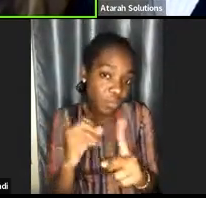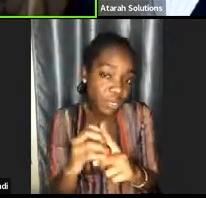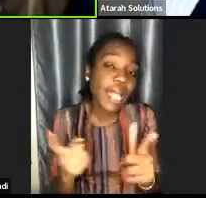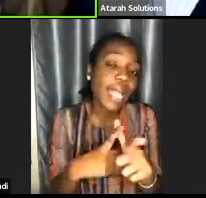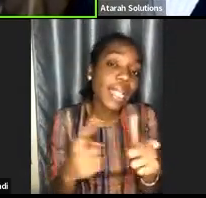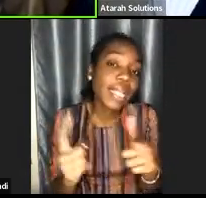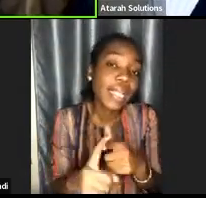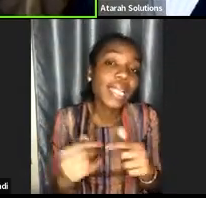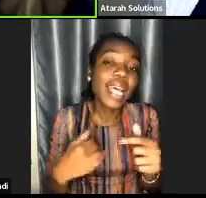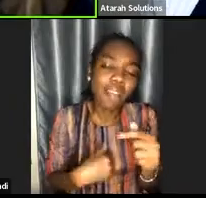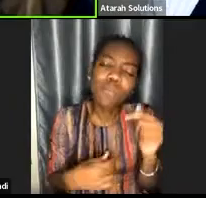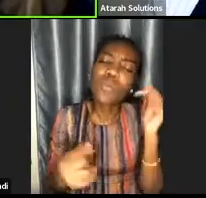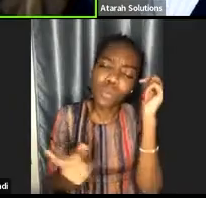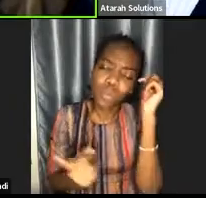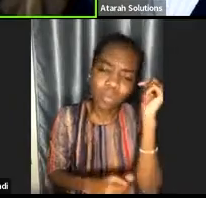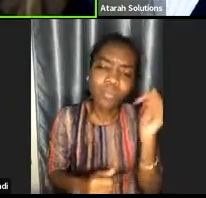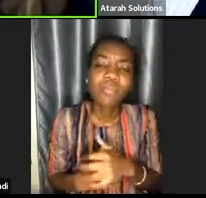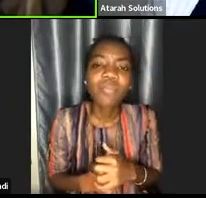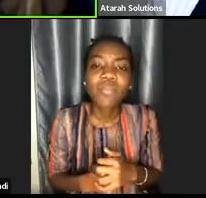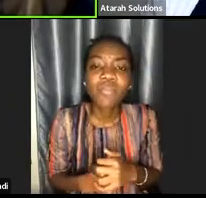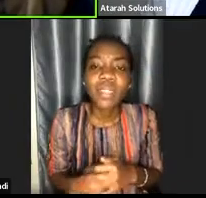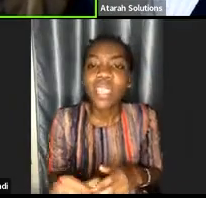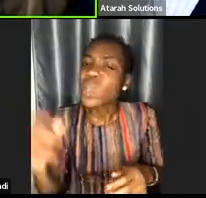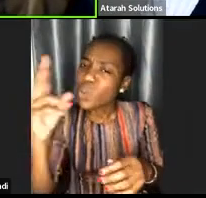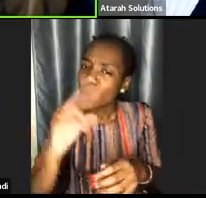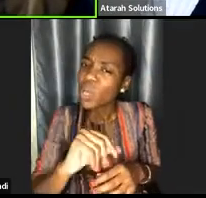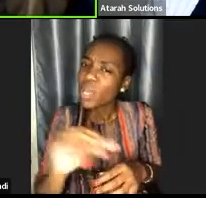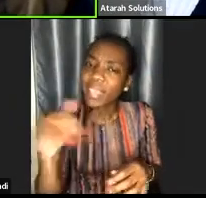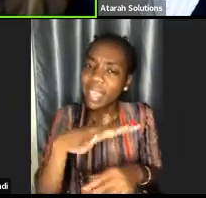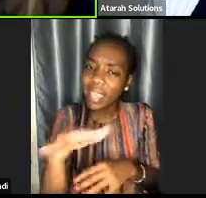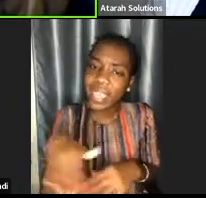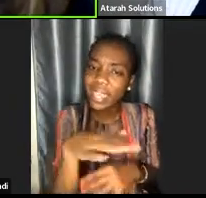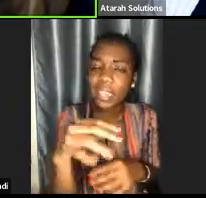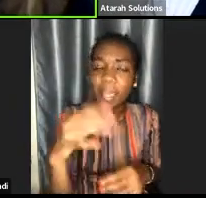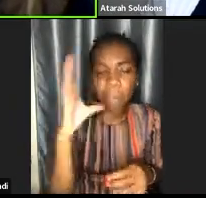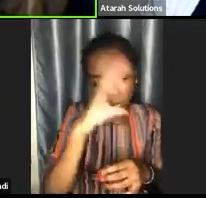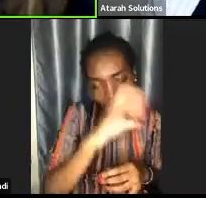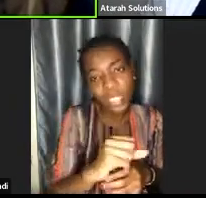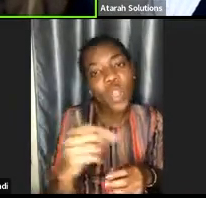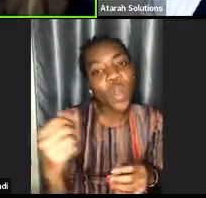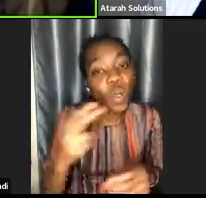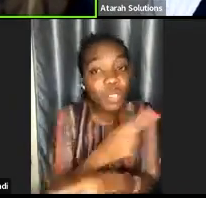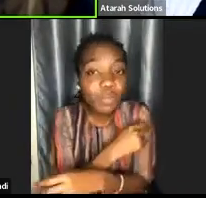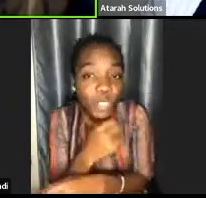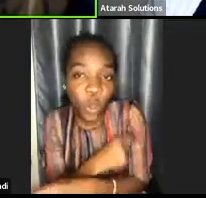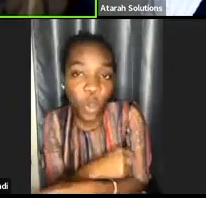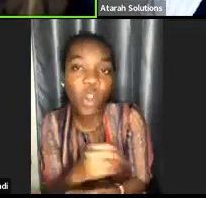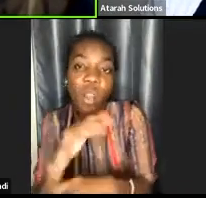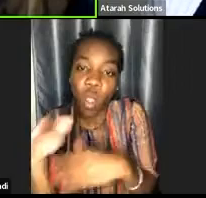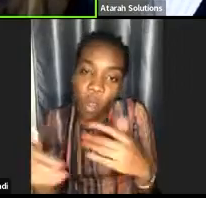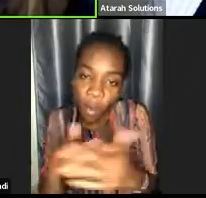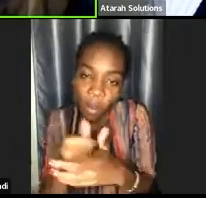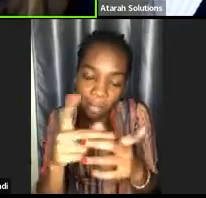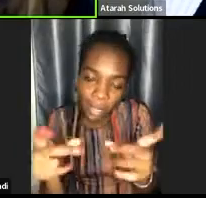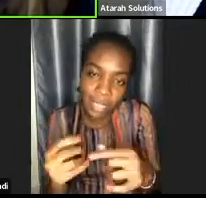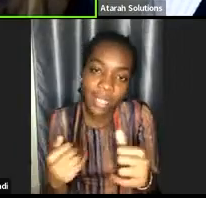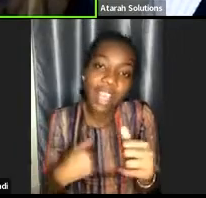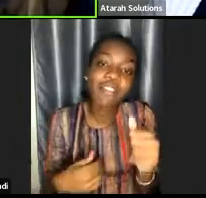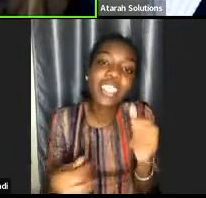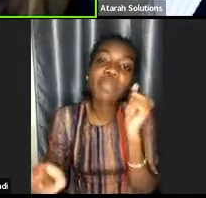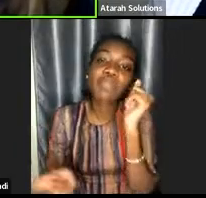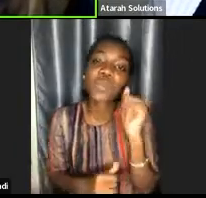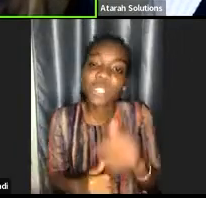disputes. There's no field which does not have disputes. Hospitals everywhere, their disputes. All